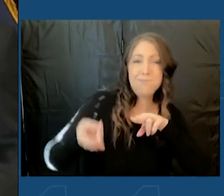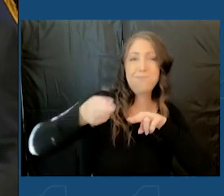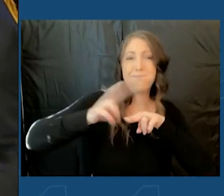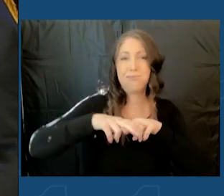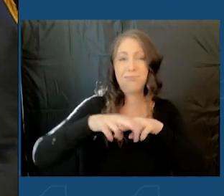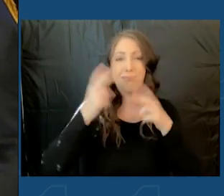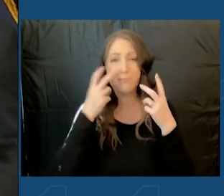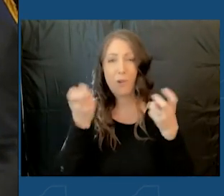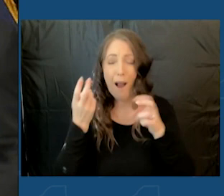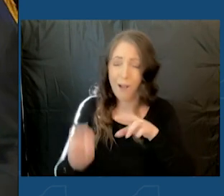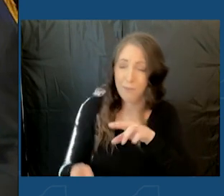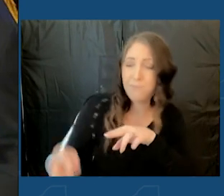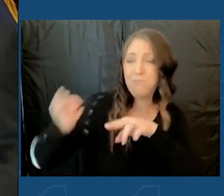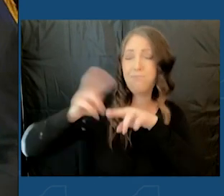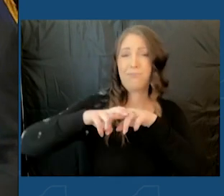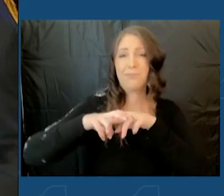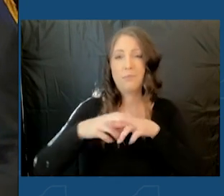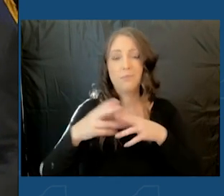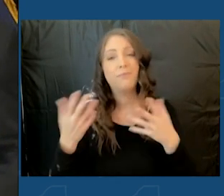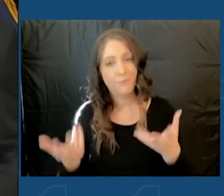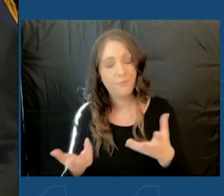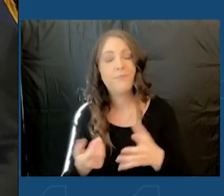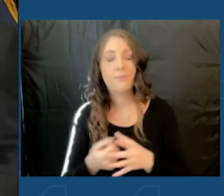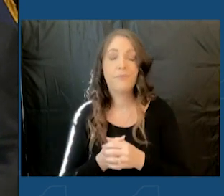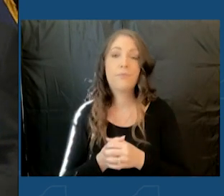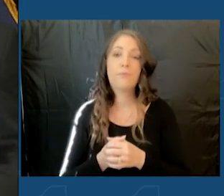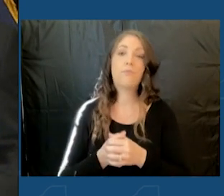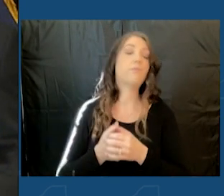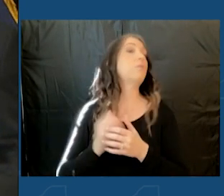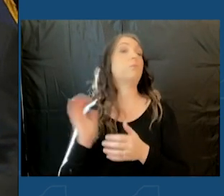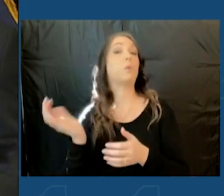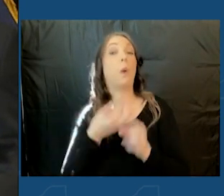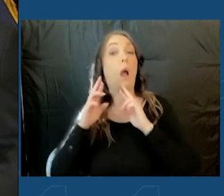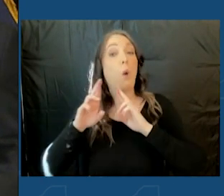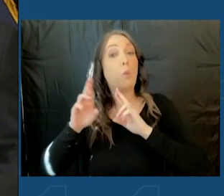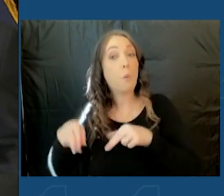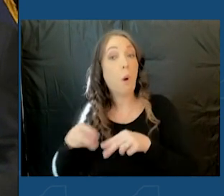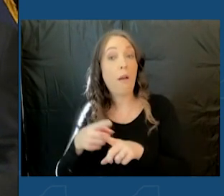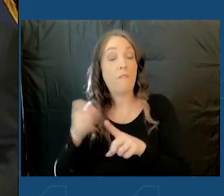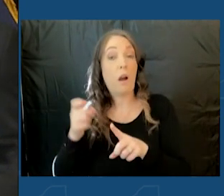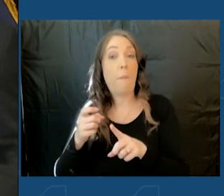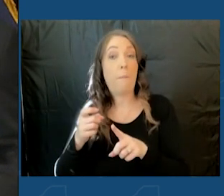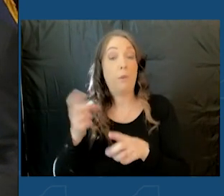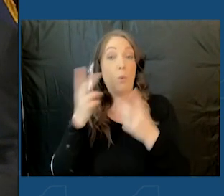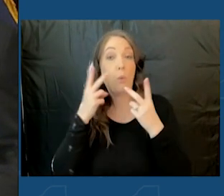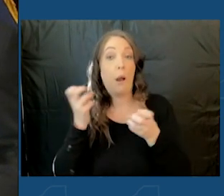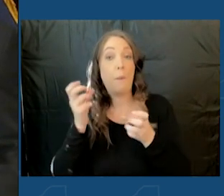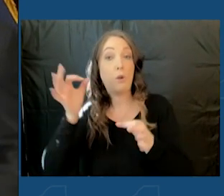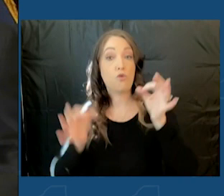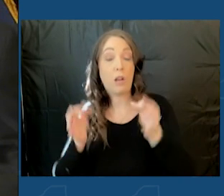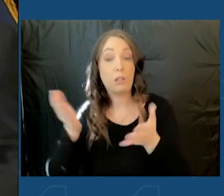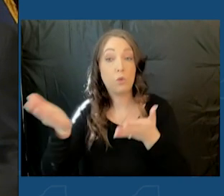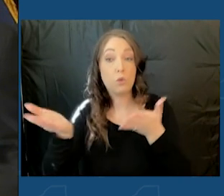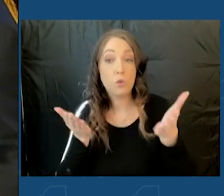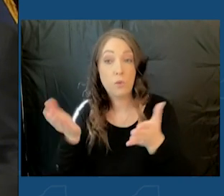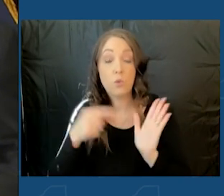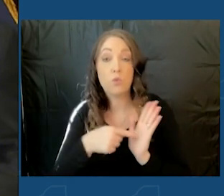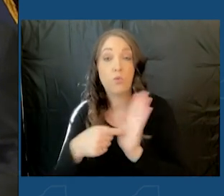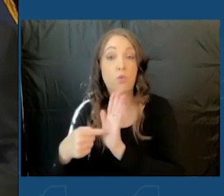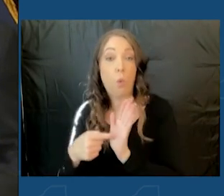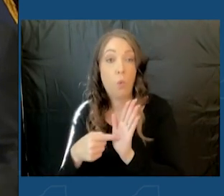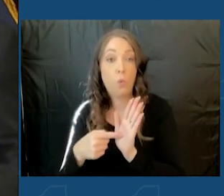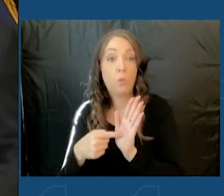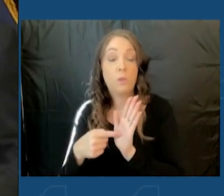overall. And our report now from the Criminal Justice Services shows that through July of this year, shootings in the state of New